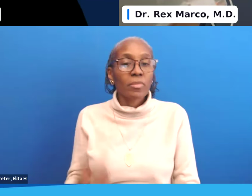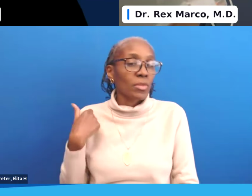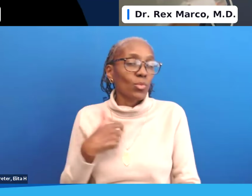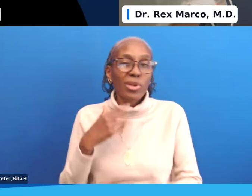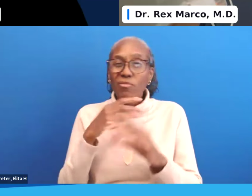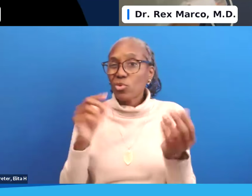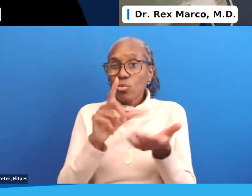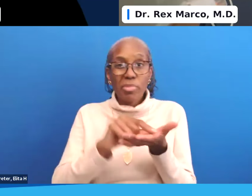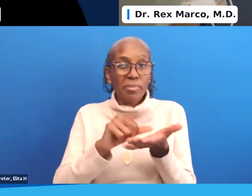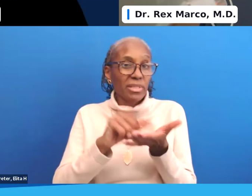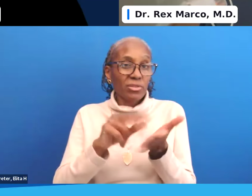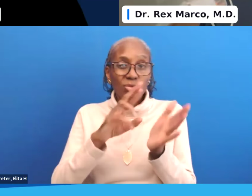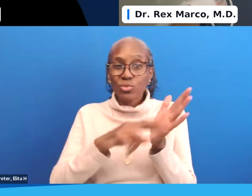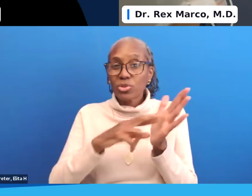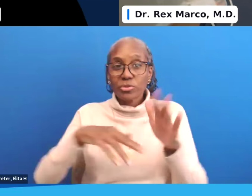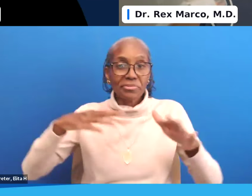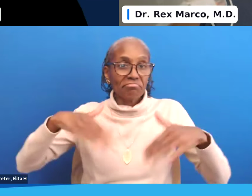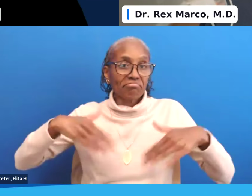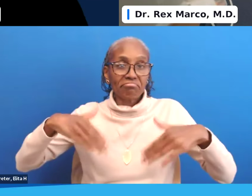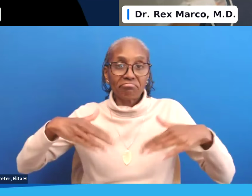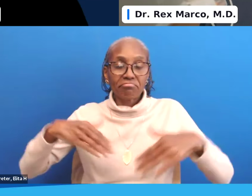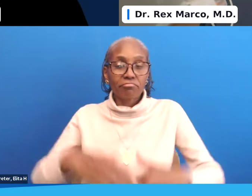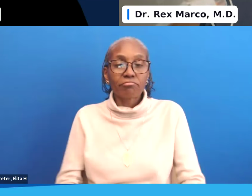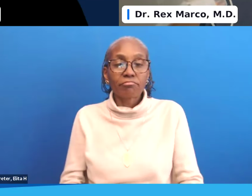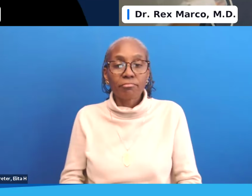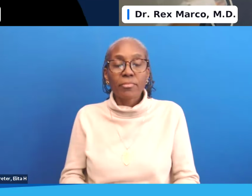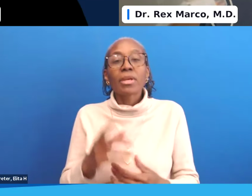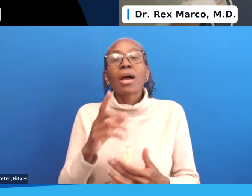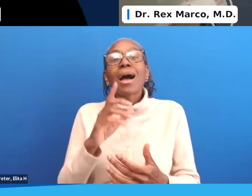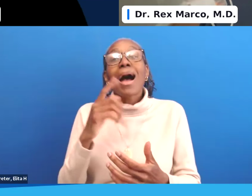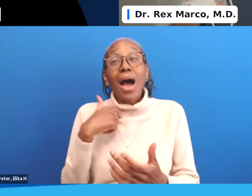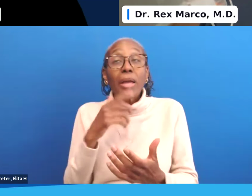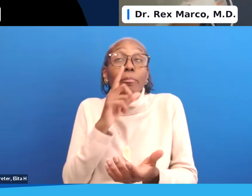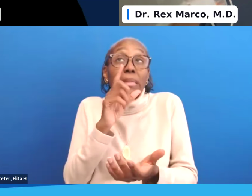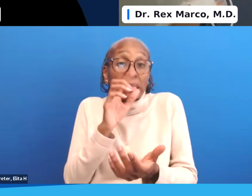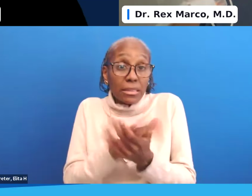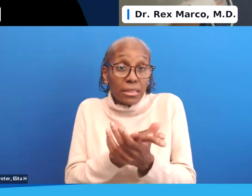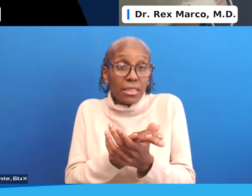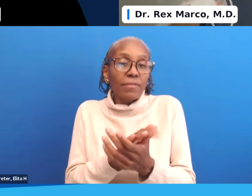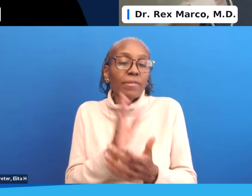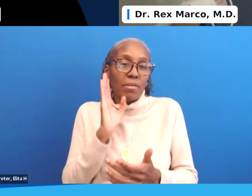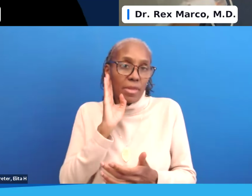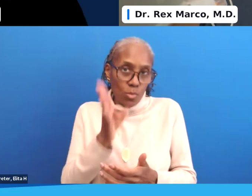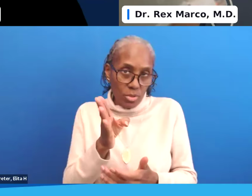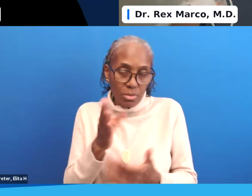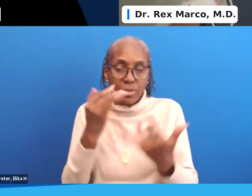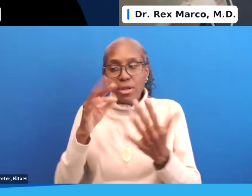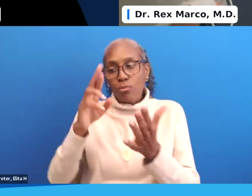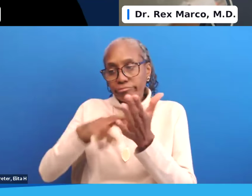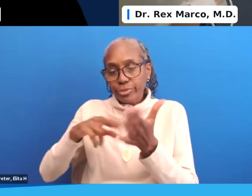publications on that yet. I'm I believe it will. And so we are